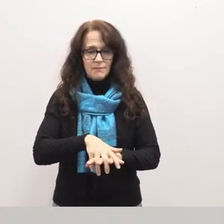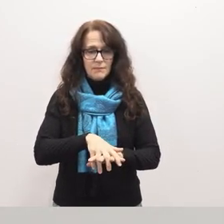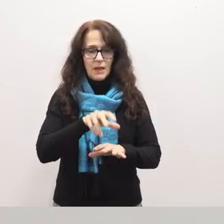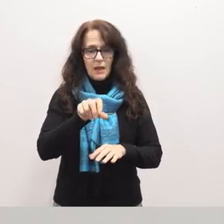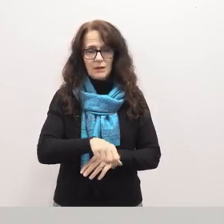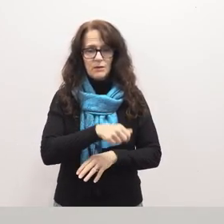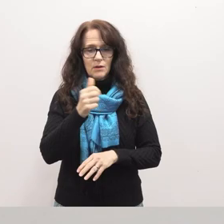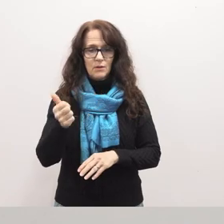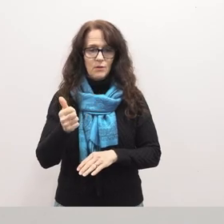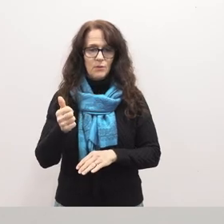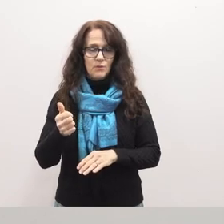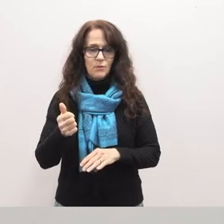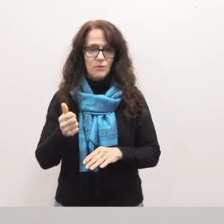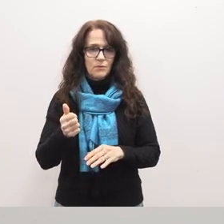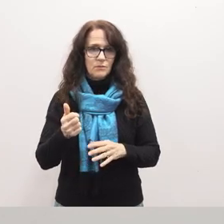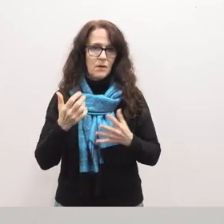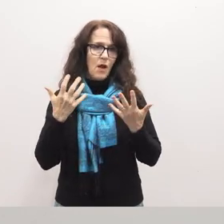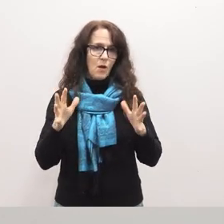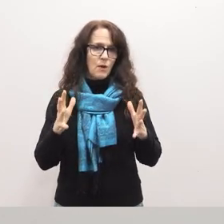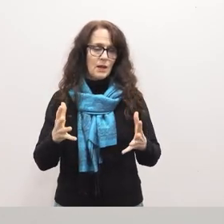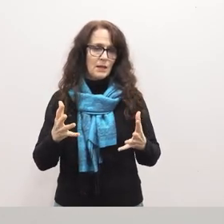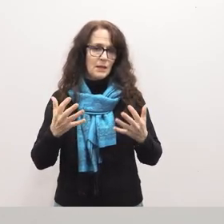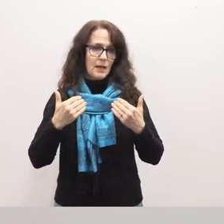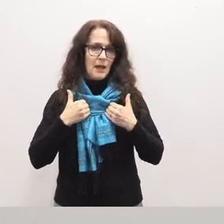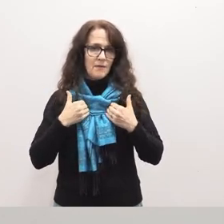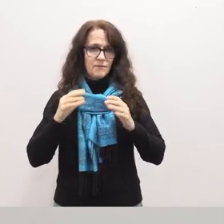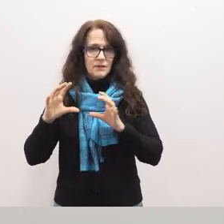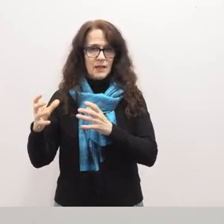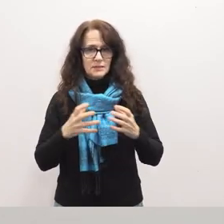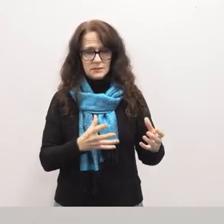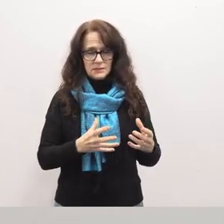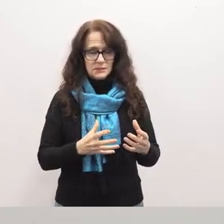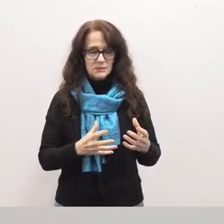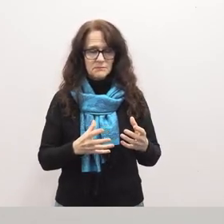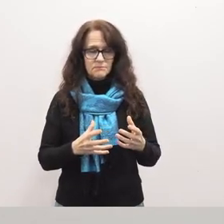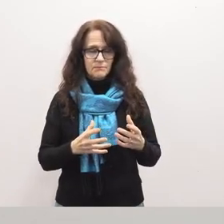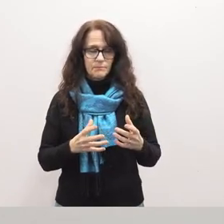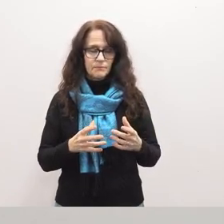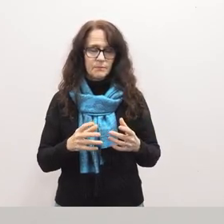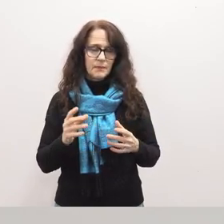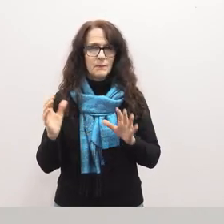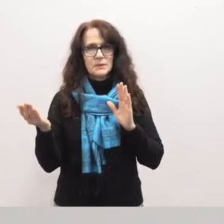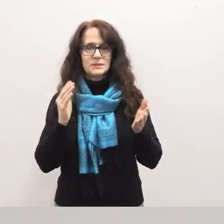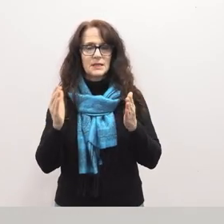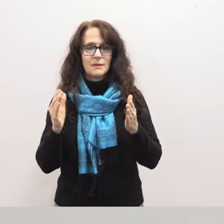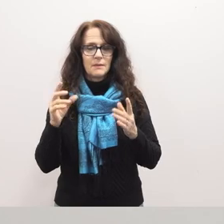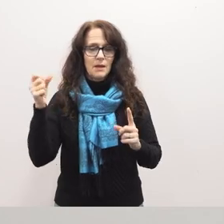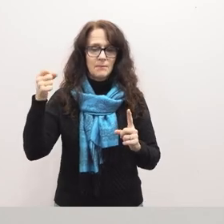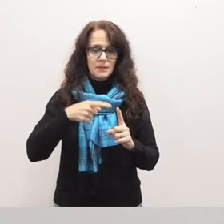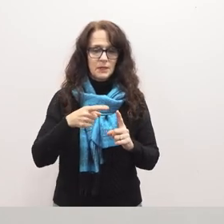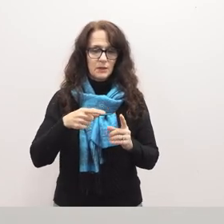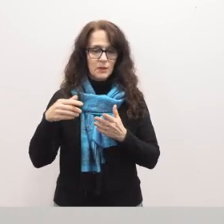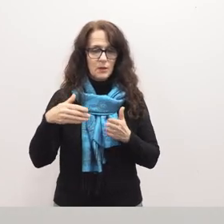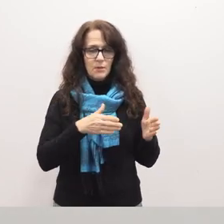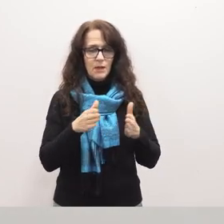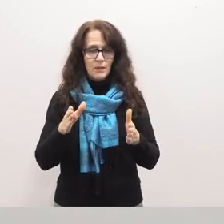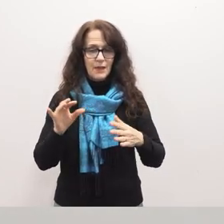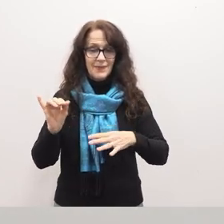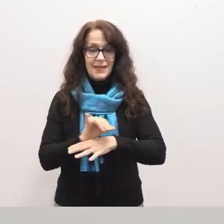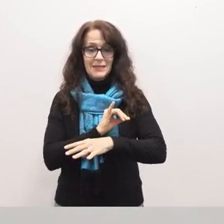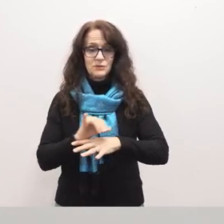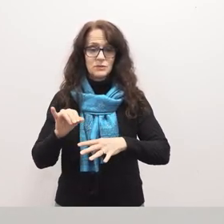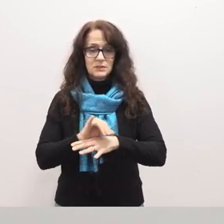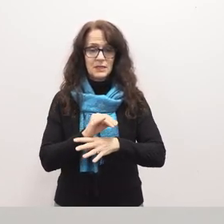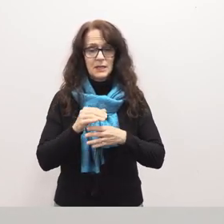to existing coursework. So what this would look at would be a particular pathway and the industry courses within that